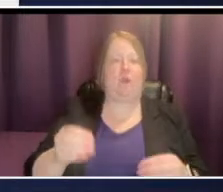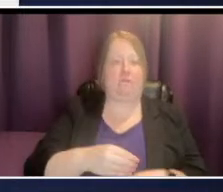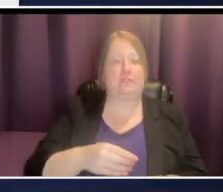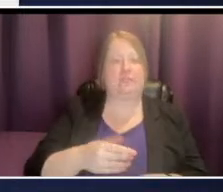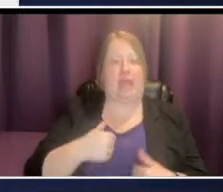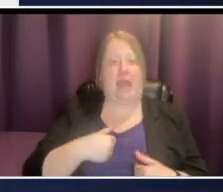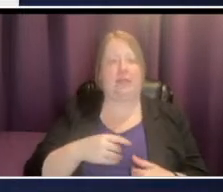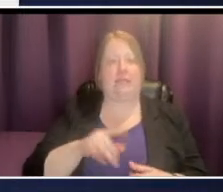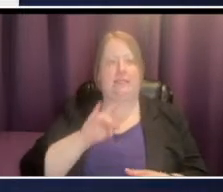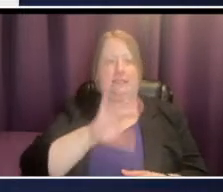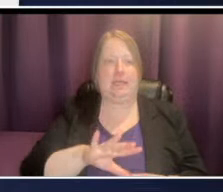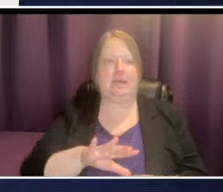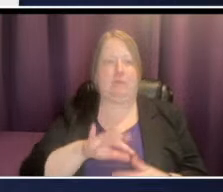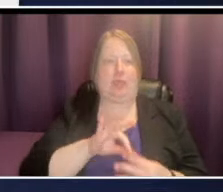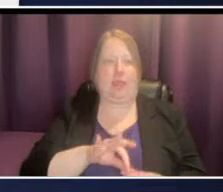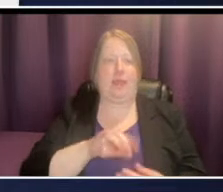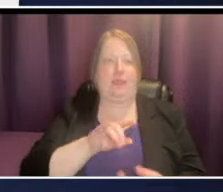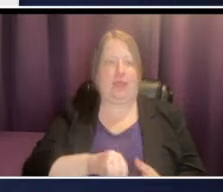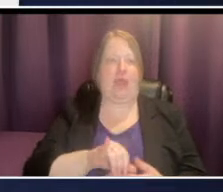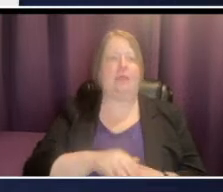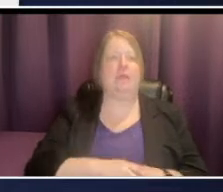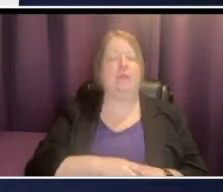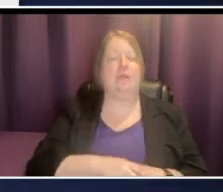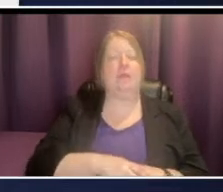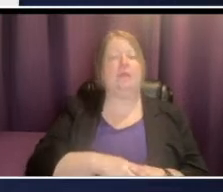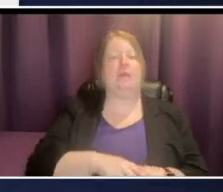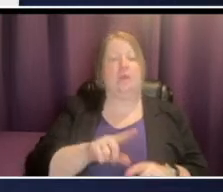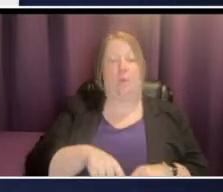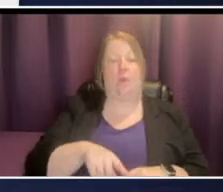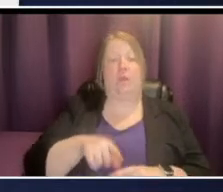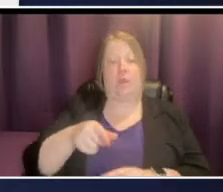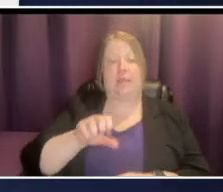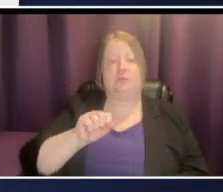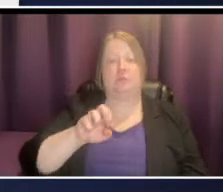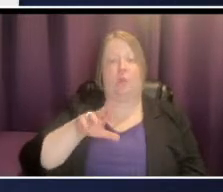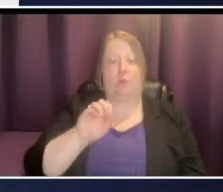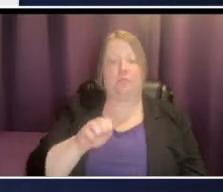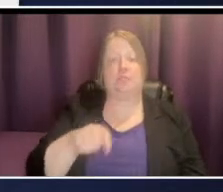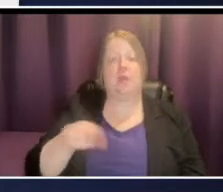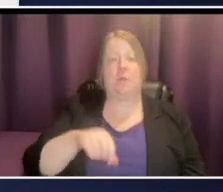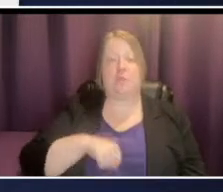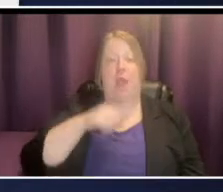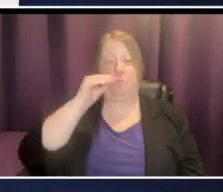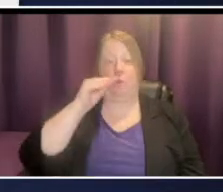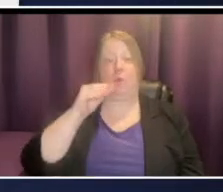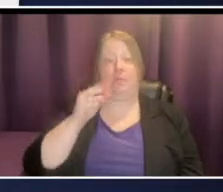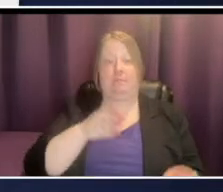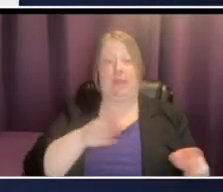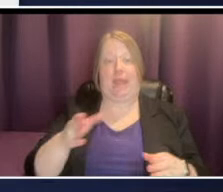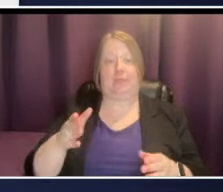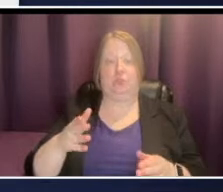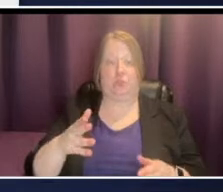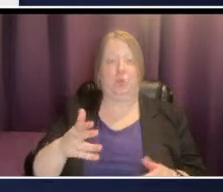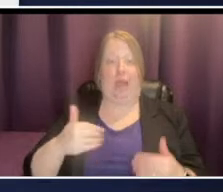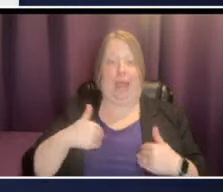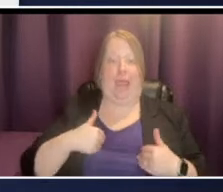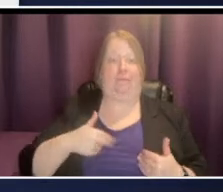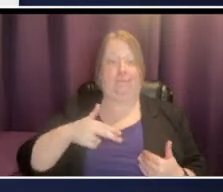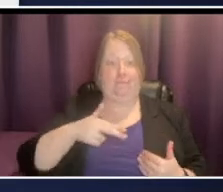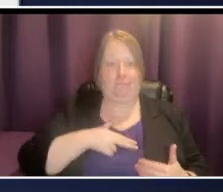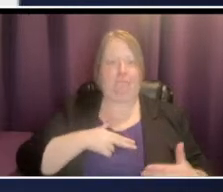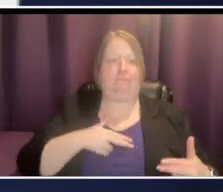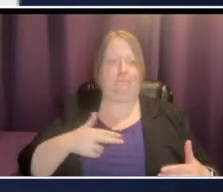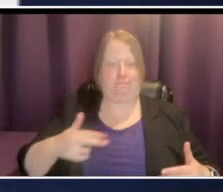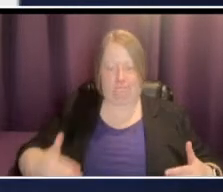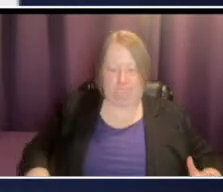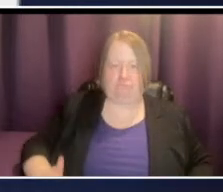to the source of the tip, the Proud Boys plan to march armed into D.C. They think that they will have a large